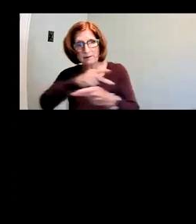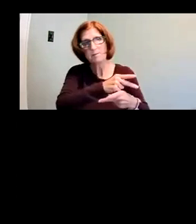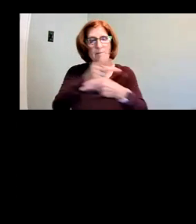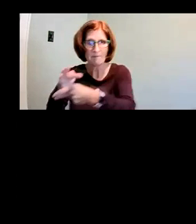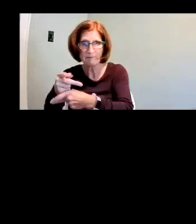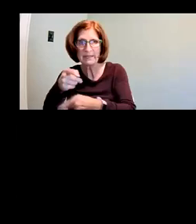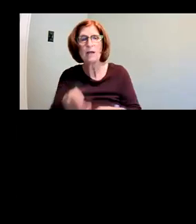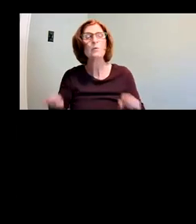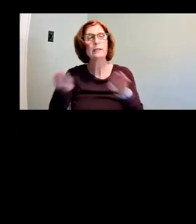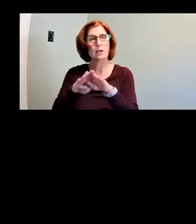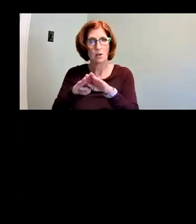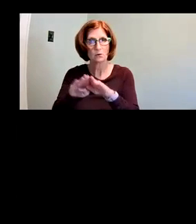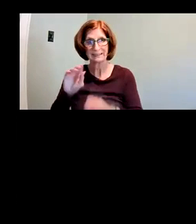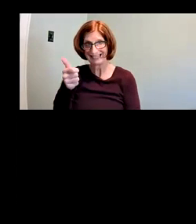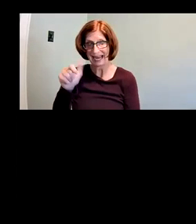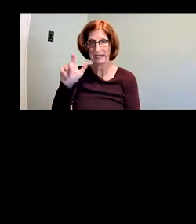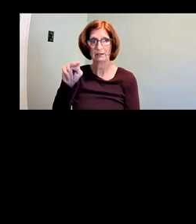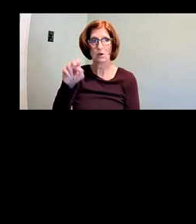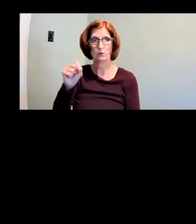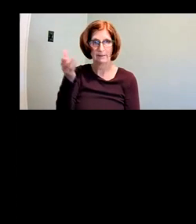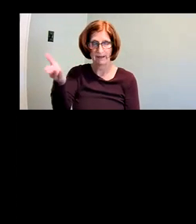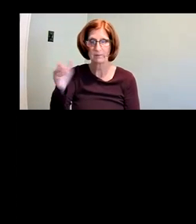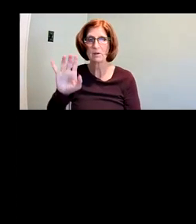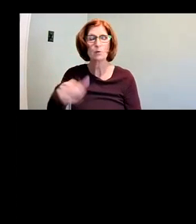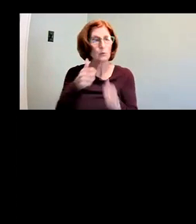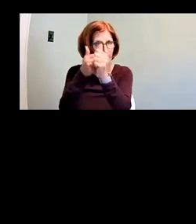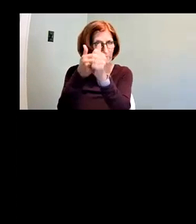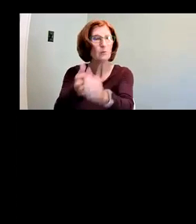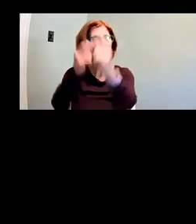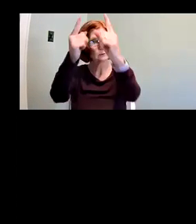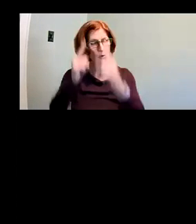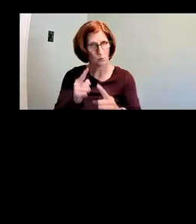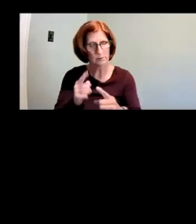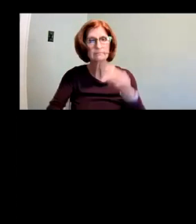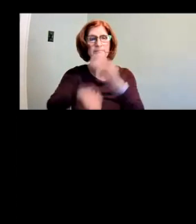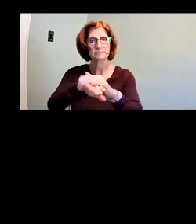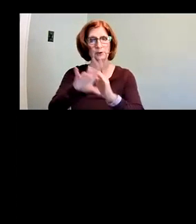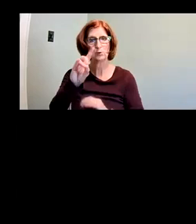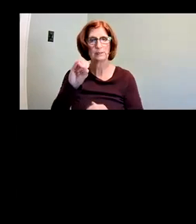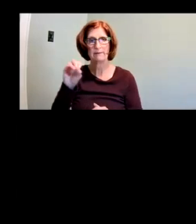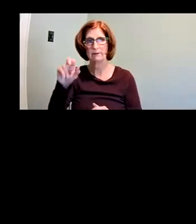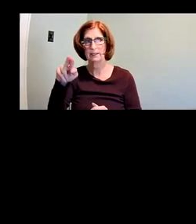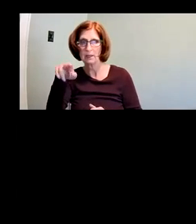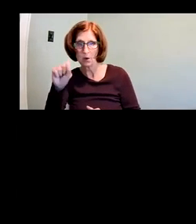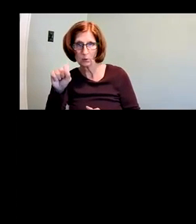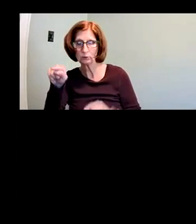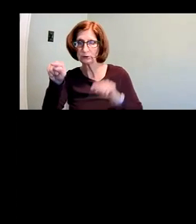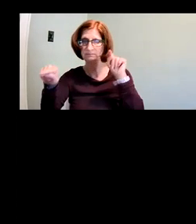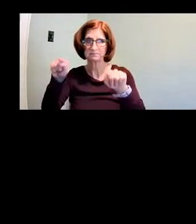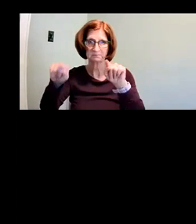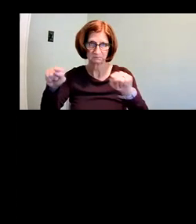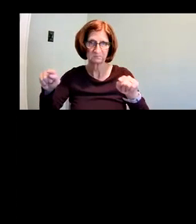10 loans over there. We are on target to hit our goal of 70 loans across both entities by the end of the